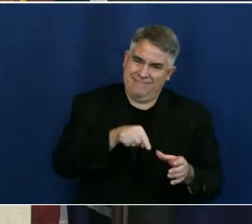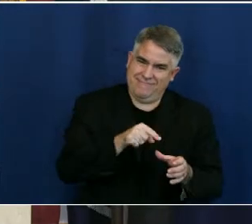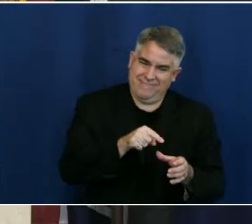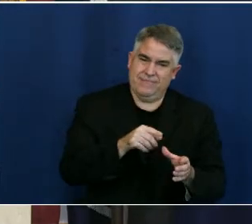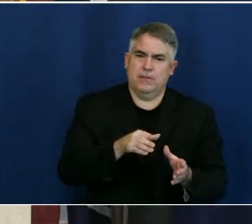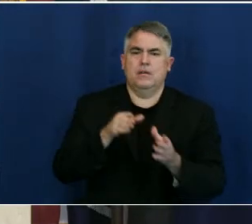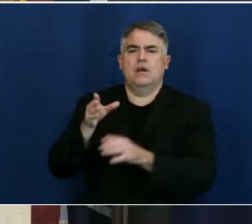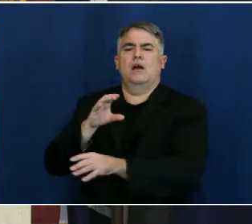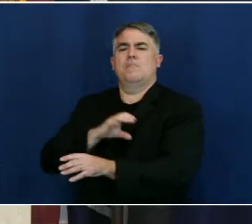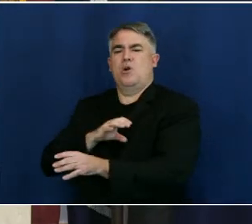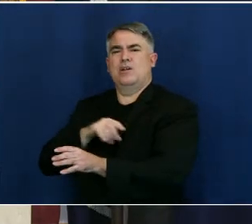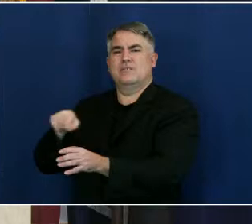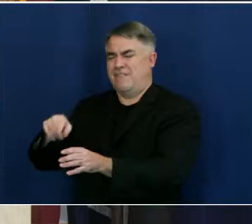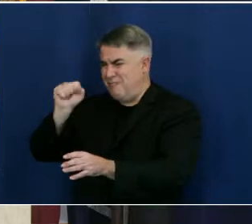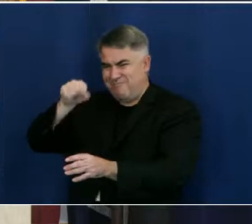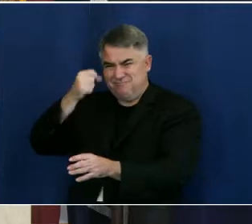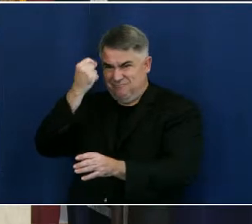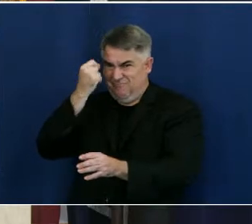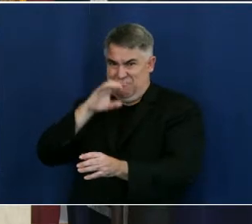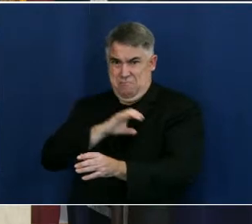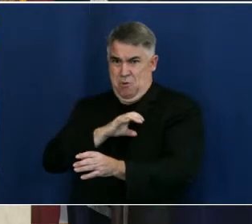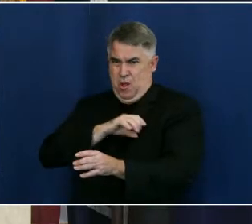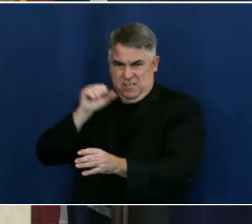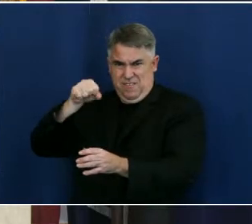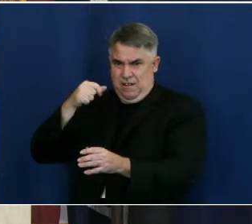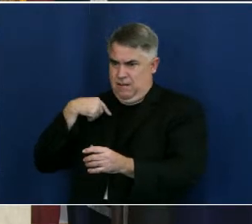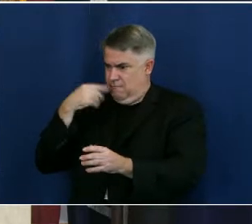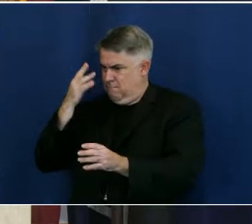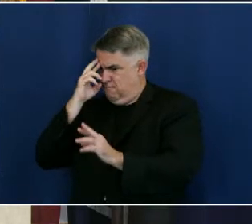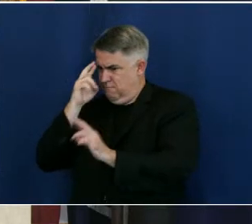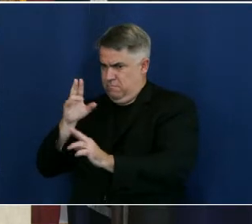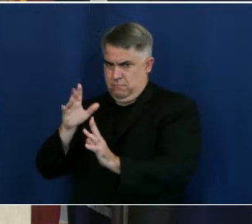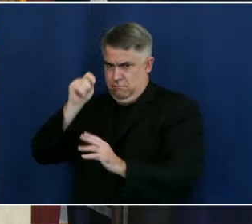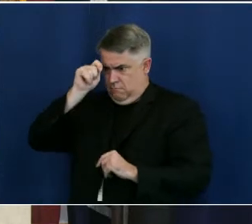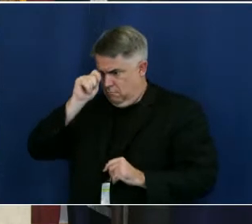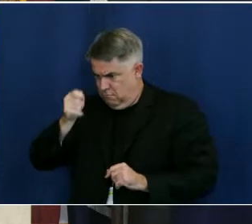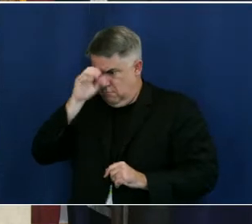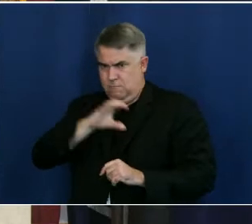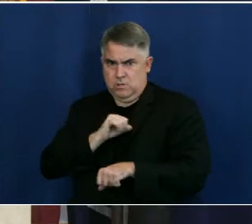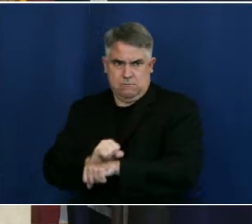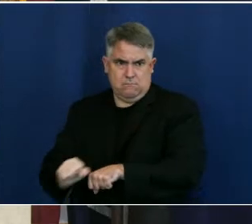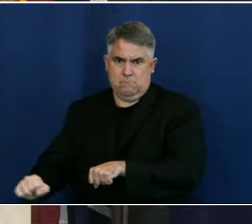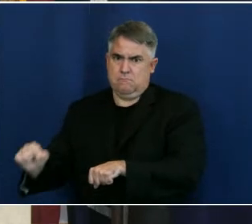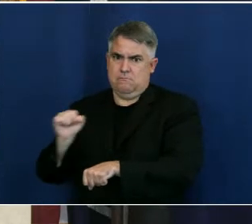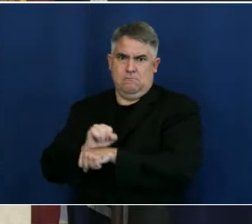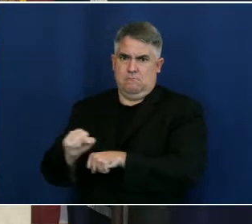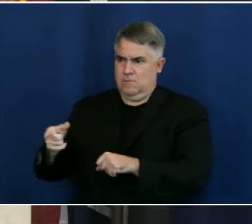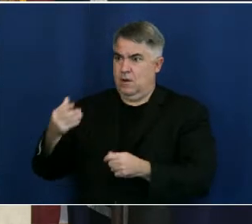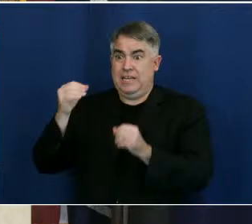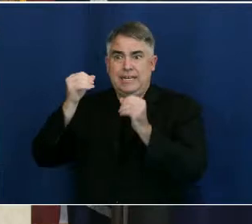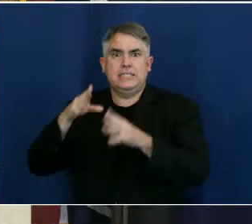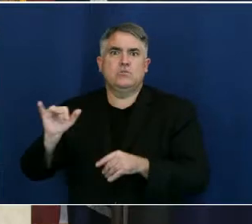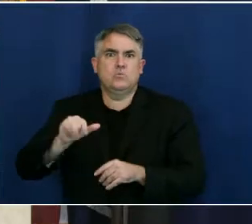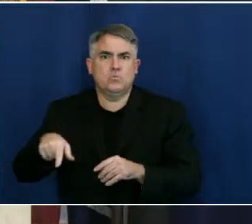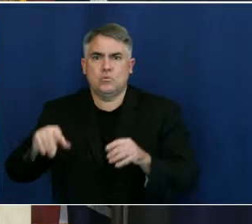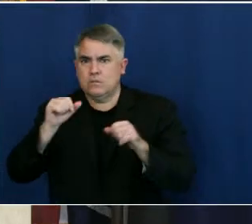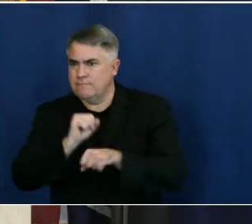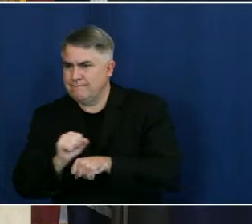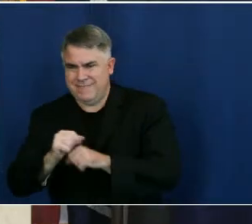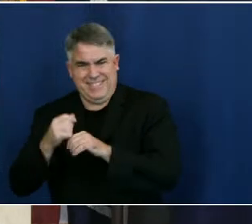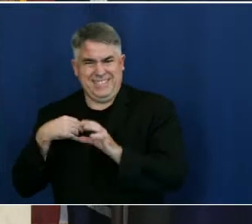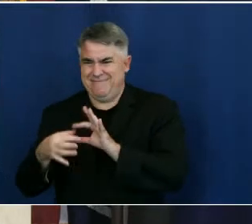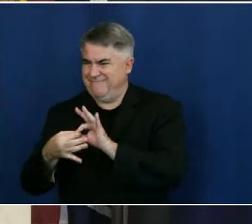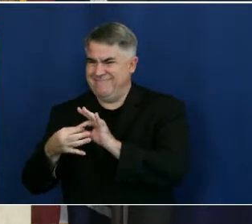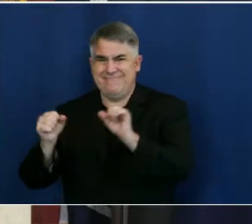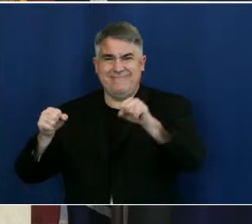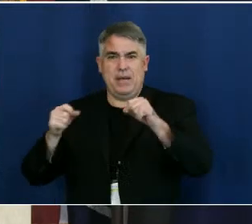we respect law enforcement, we respect teachers, we work with them all every single day. It's about working through the system in